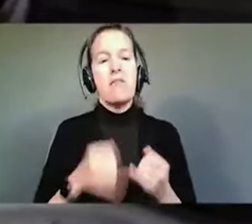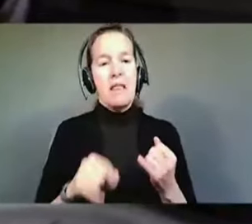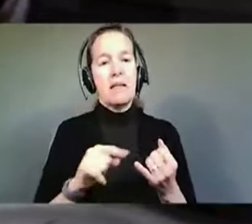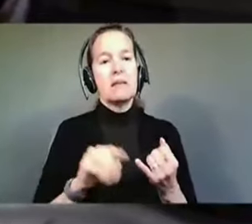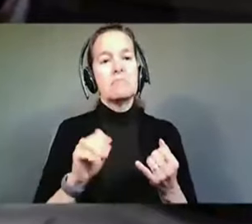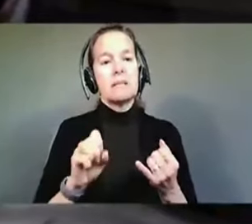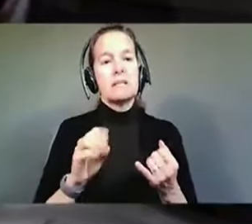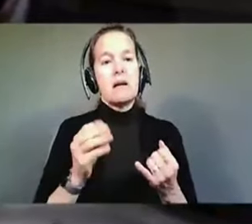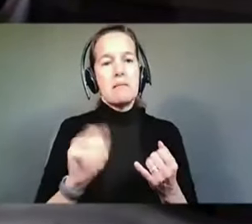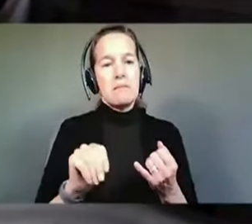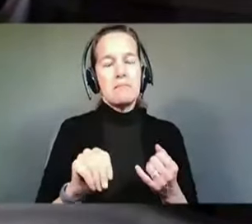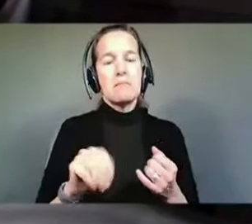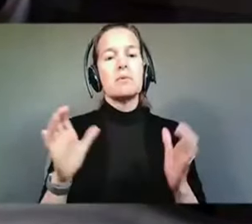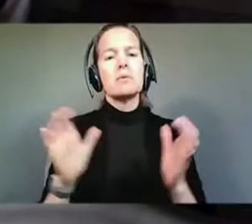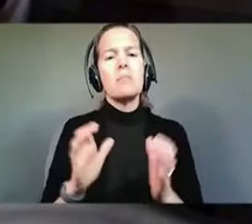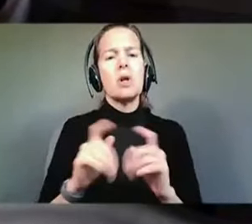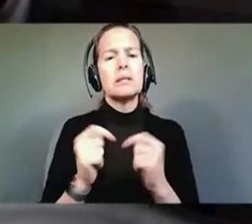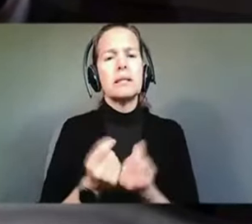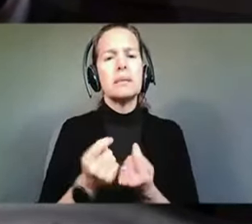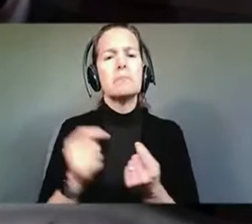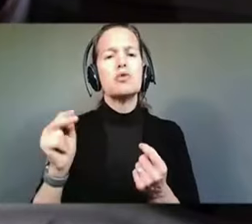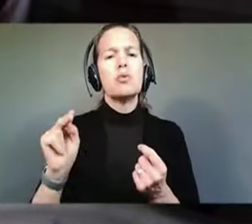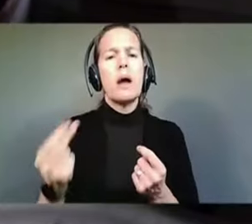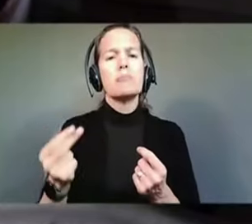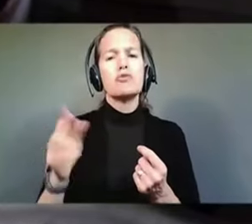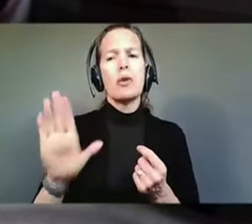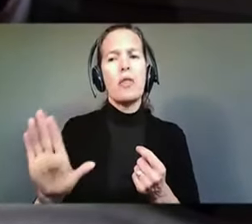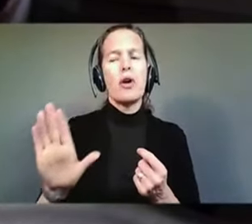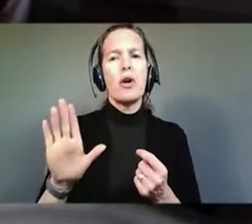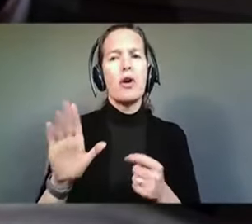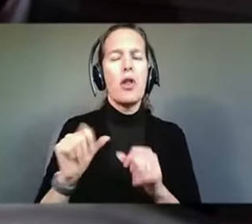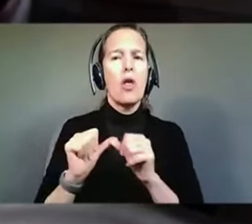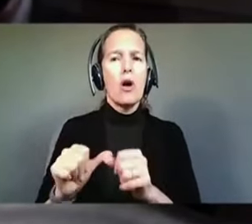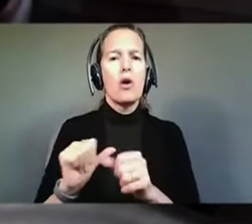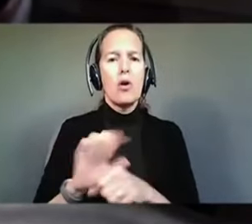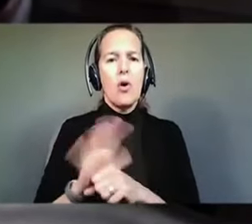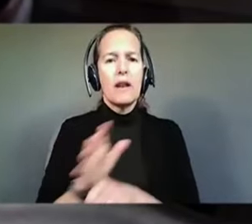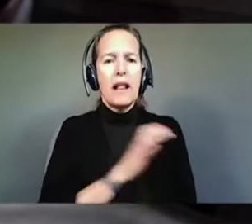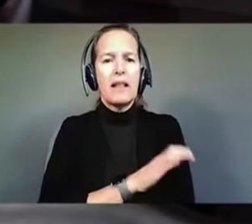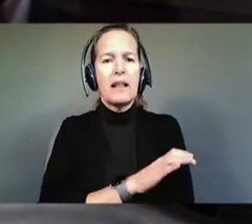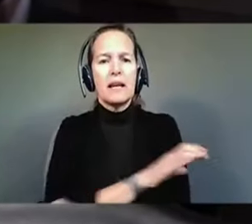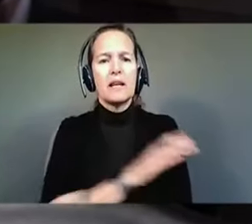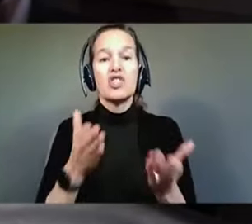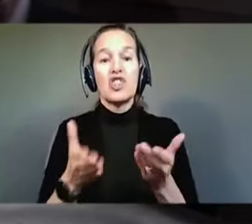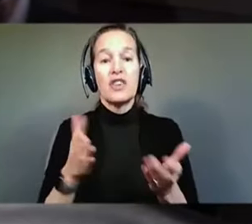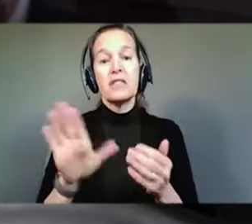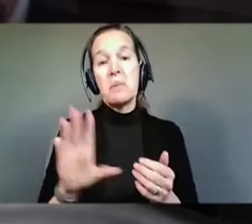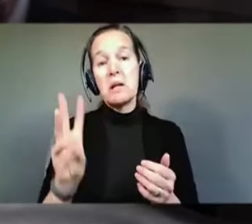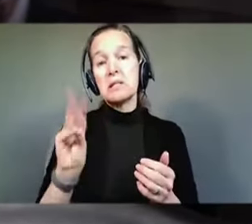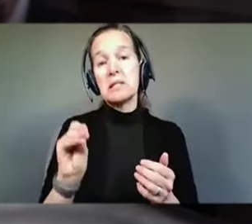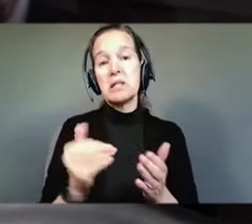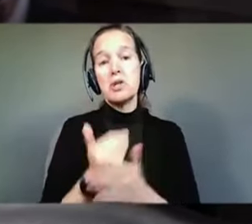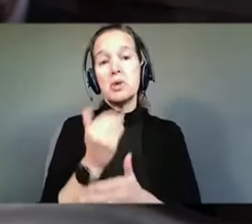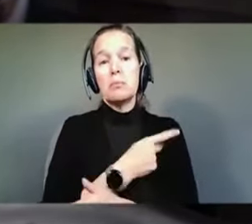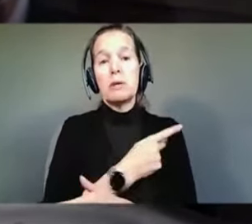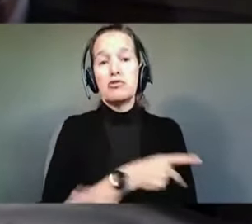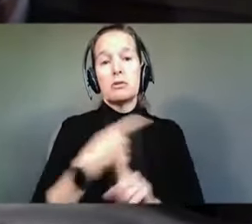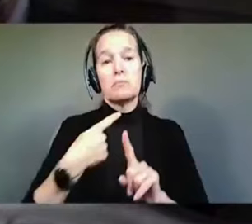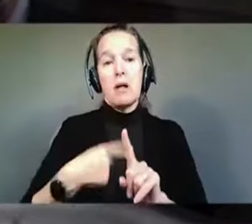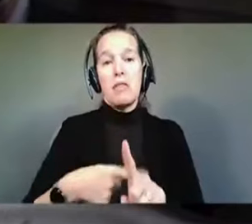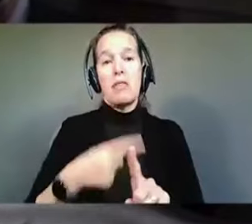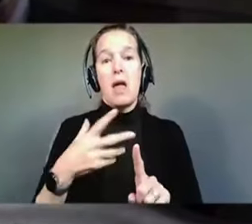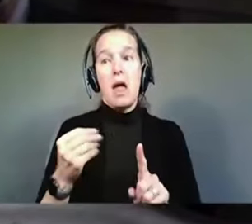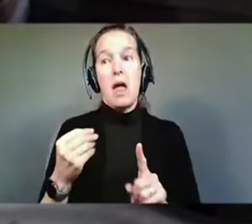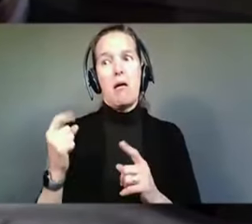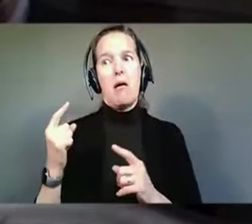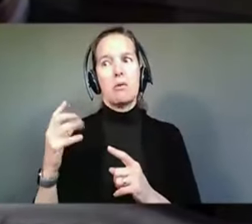team at New Hampshire's long COVID clinics serves around 60 new patients per month and hundreds of existing patients, and